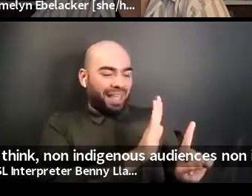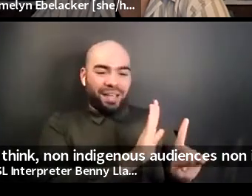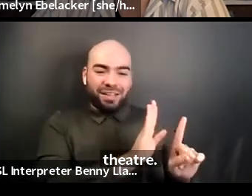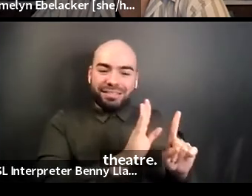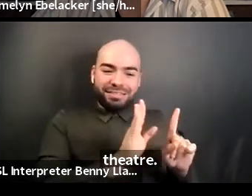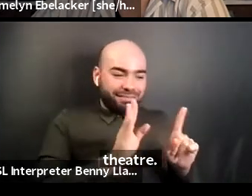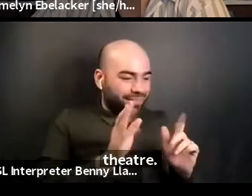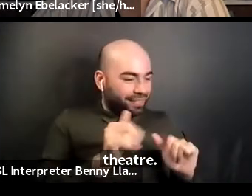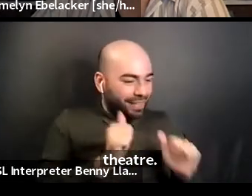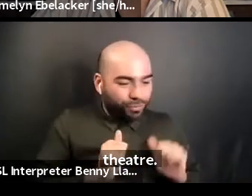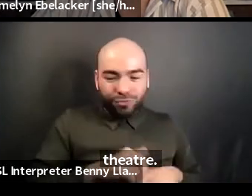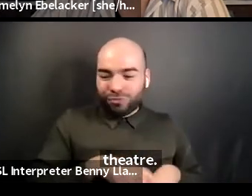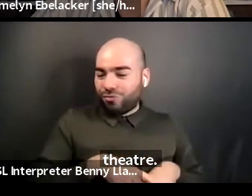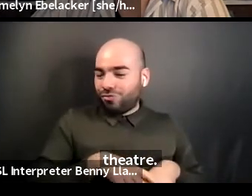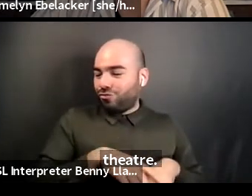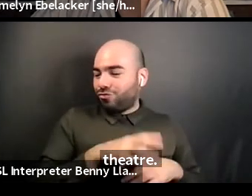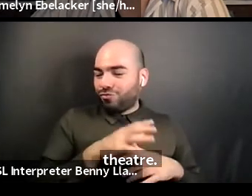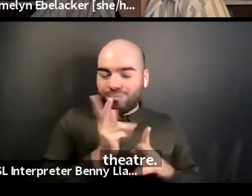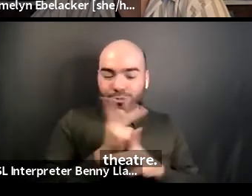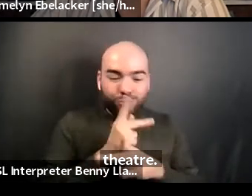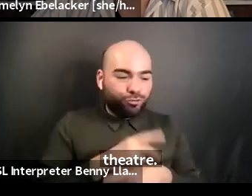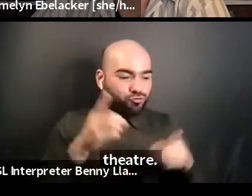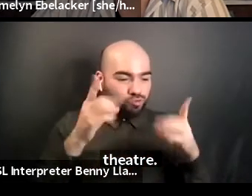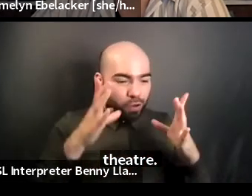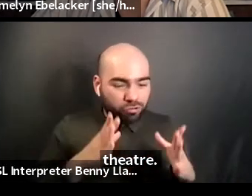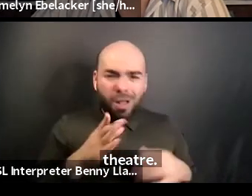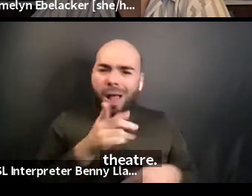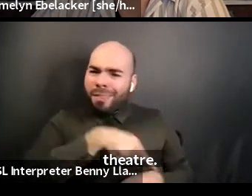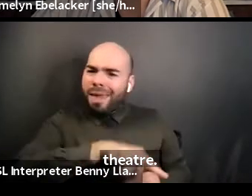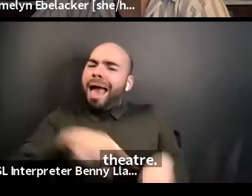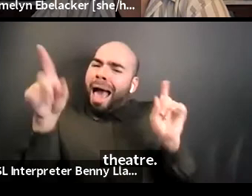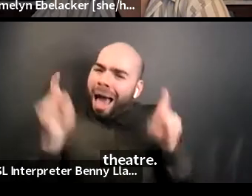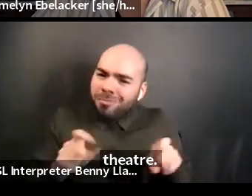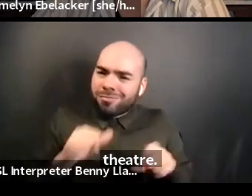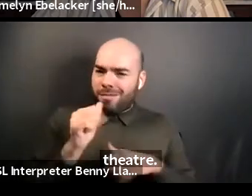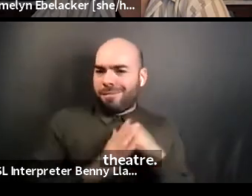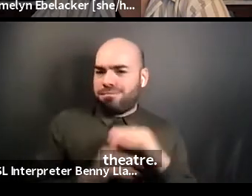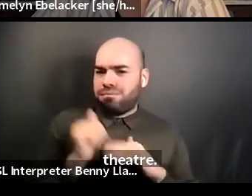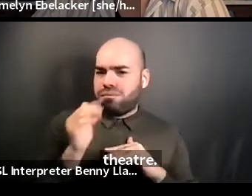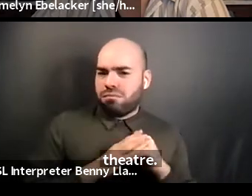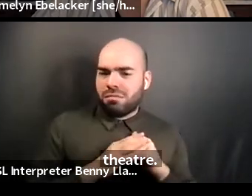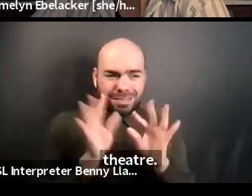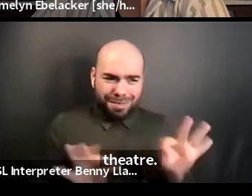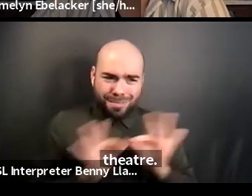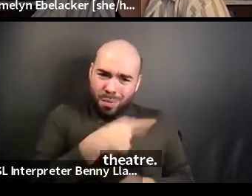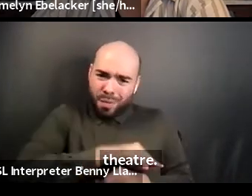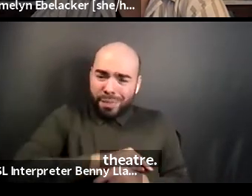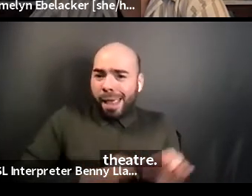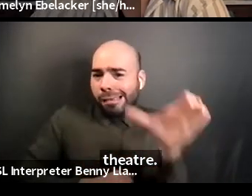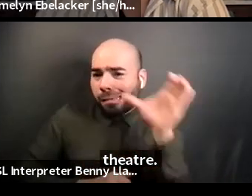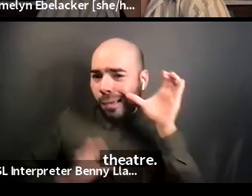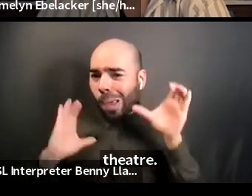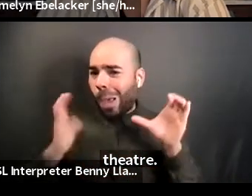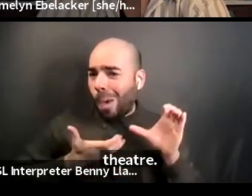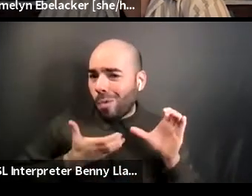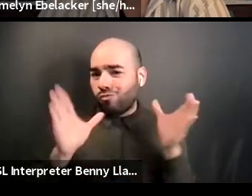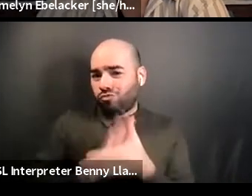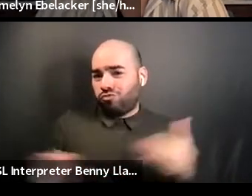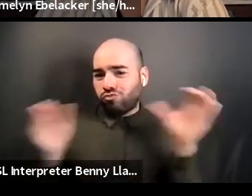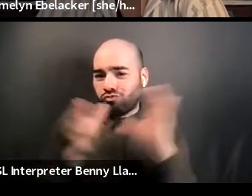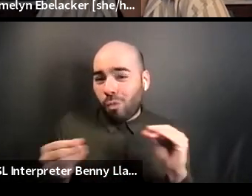know, they need to be uncomfortable and they need to hear these stories. You don't learn from just being in